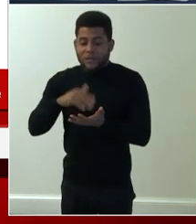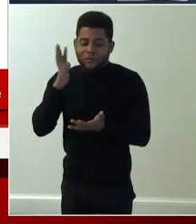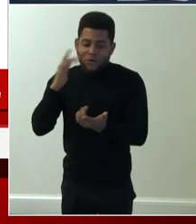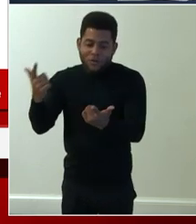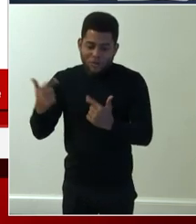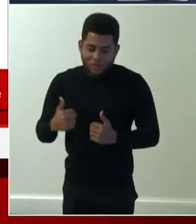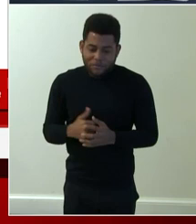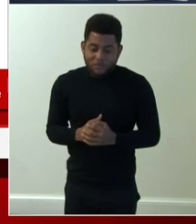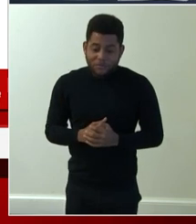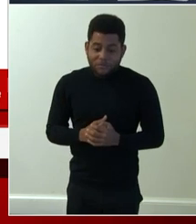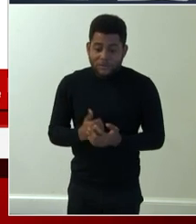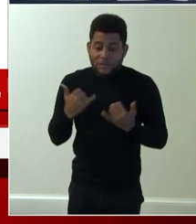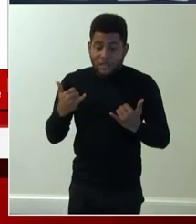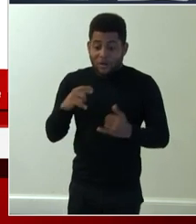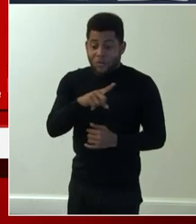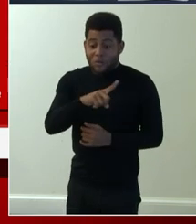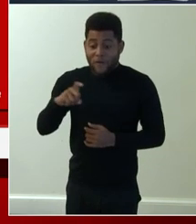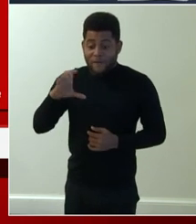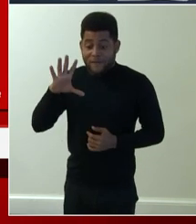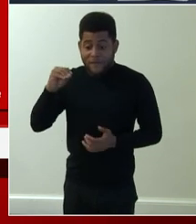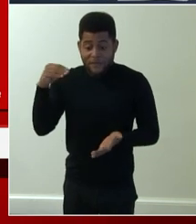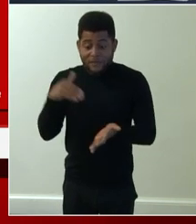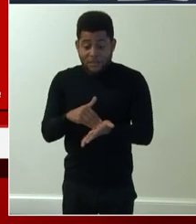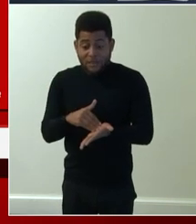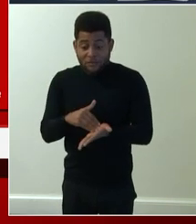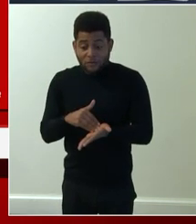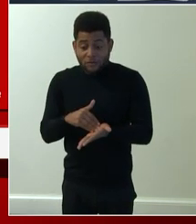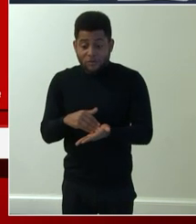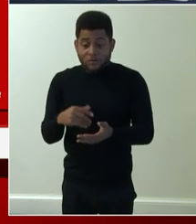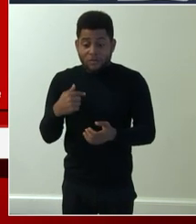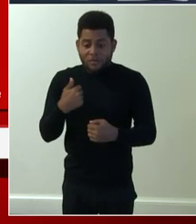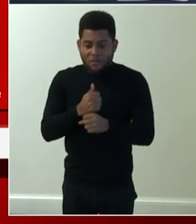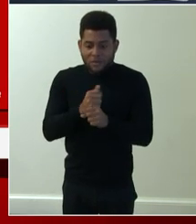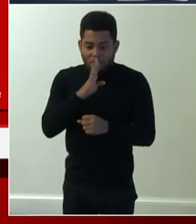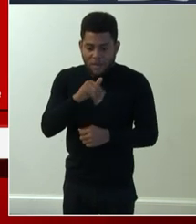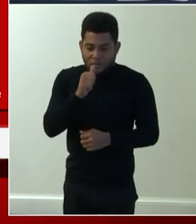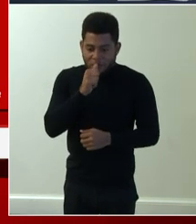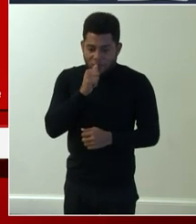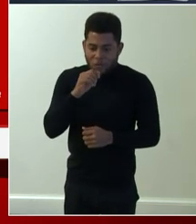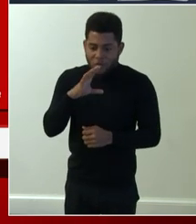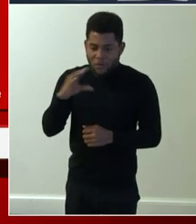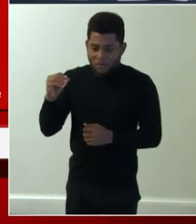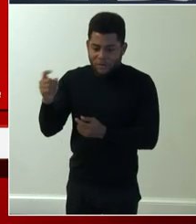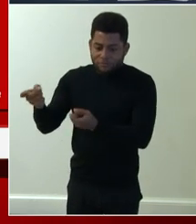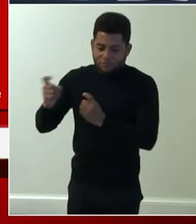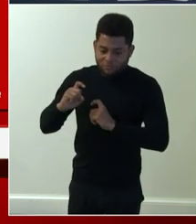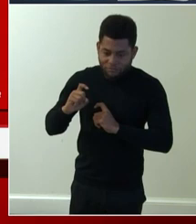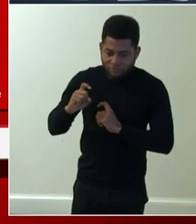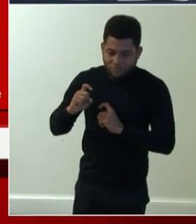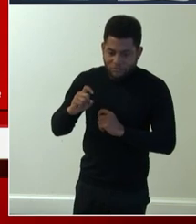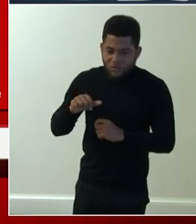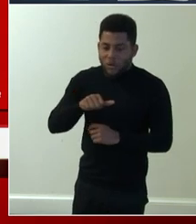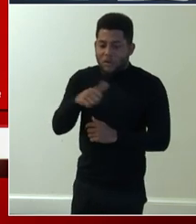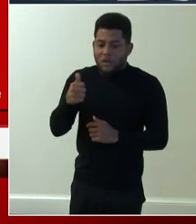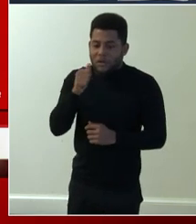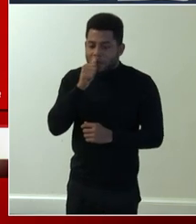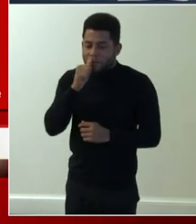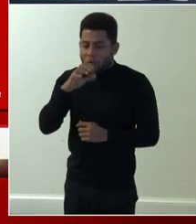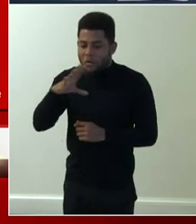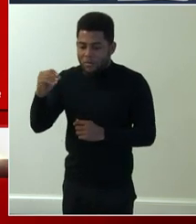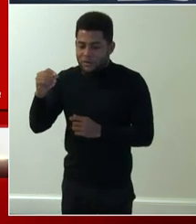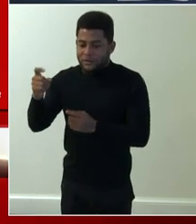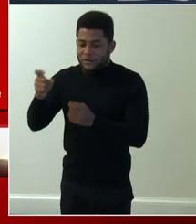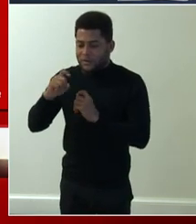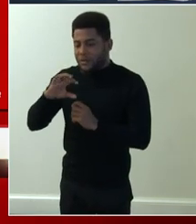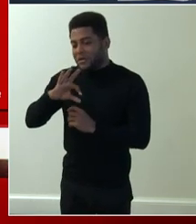are a kit made by Binex Now, made by Abbott, and 900,000 of them are a kit made by iHealth. Both